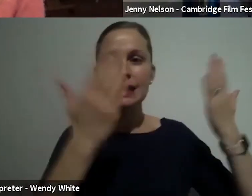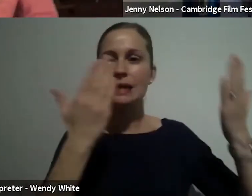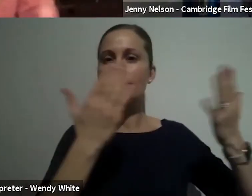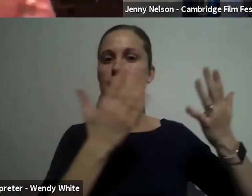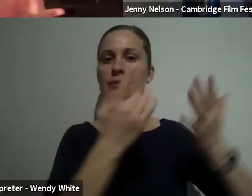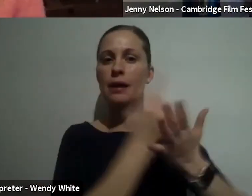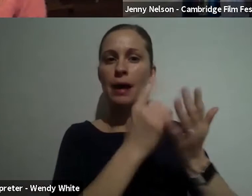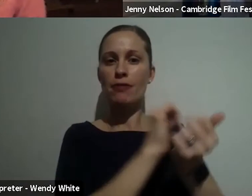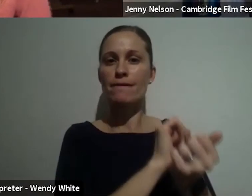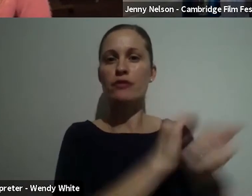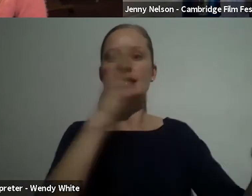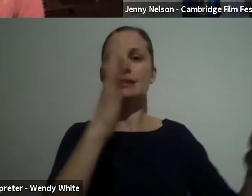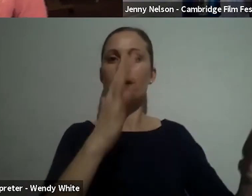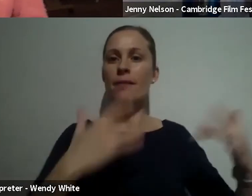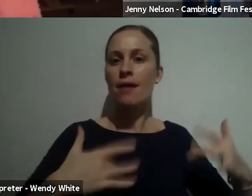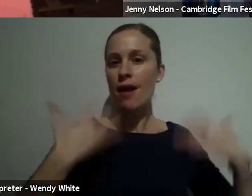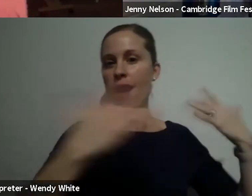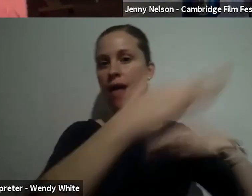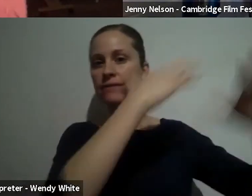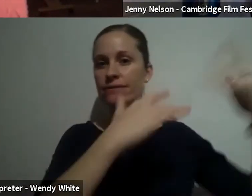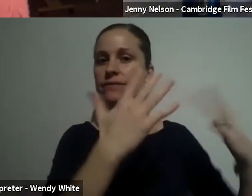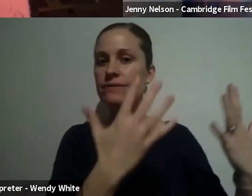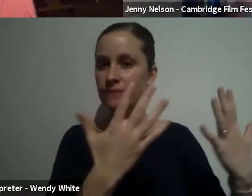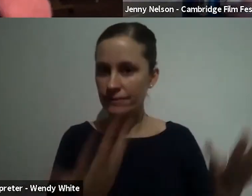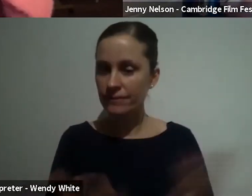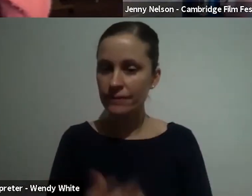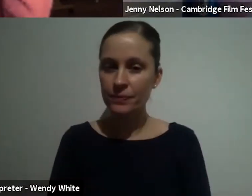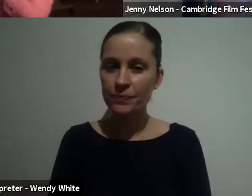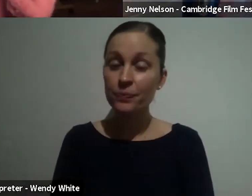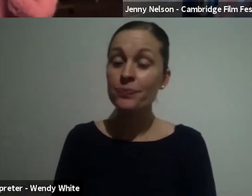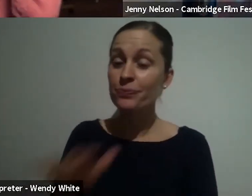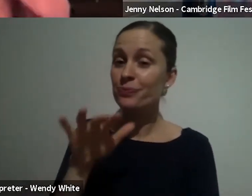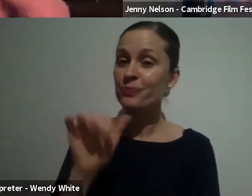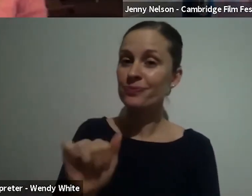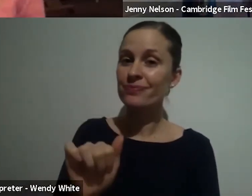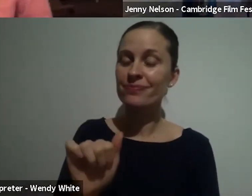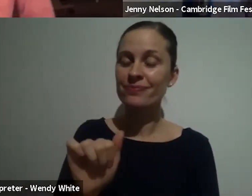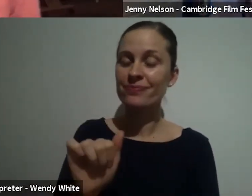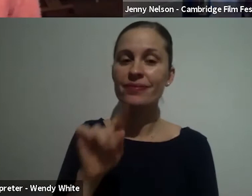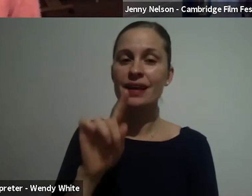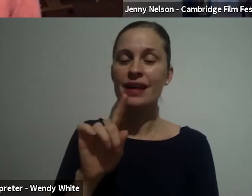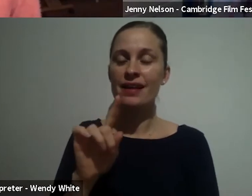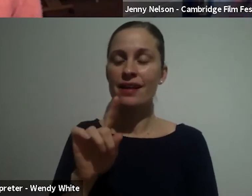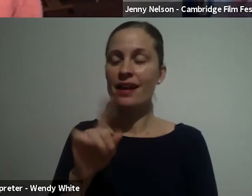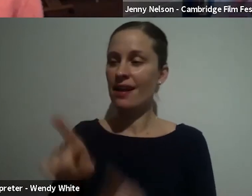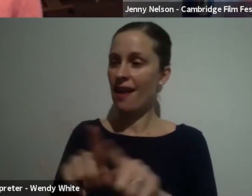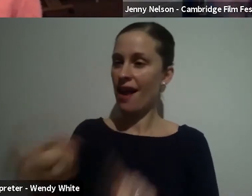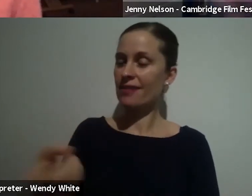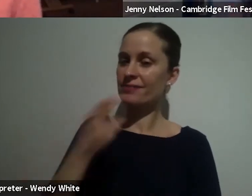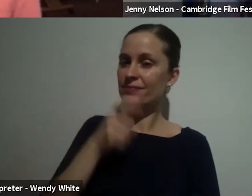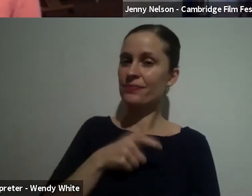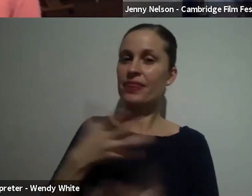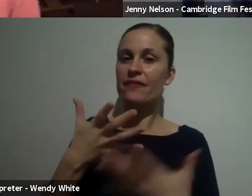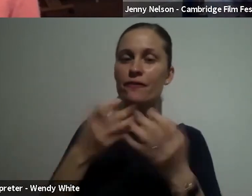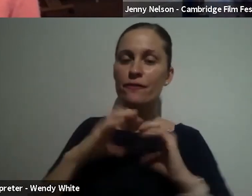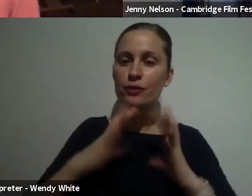about living life, no? Yeah, and it's also as you say, the freedom, and I loved seeing